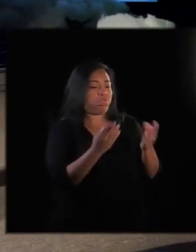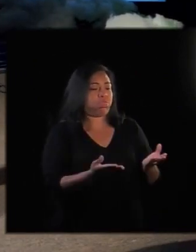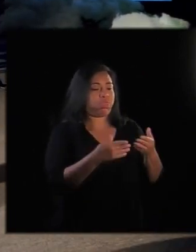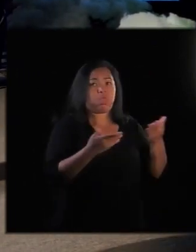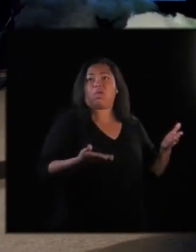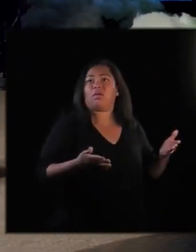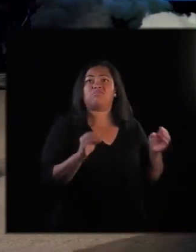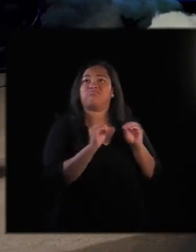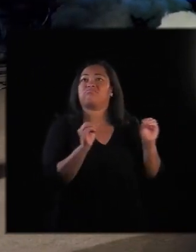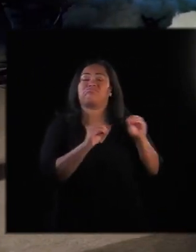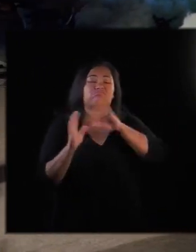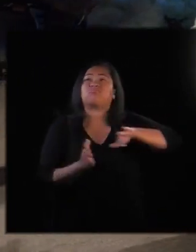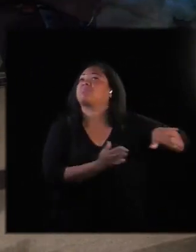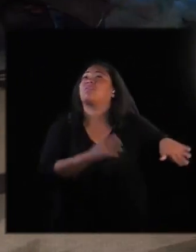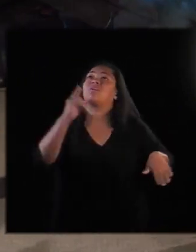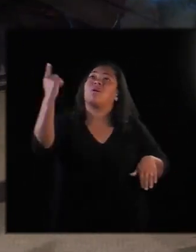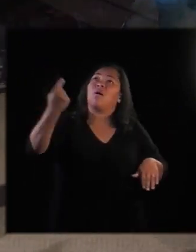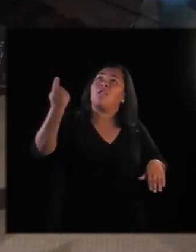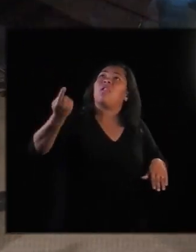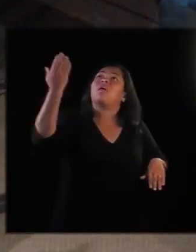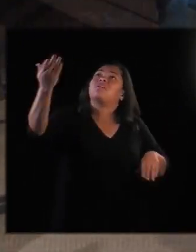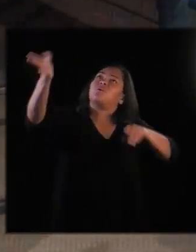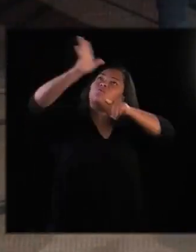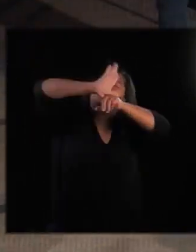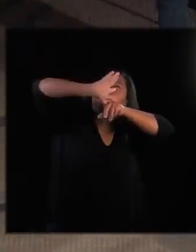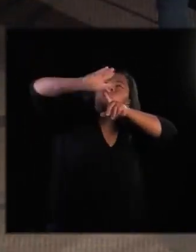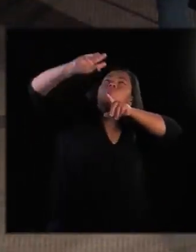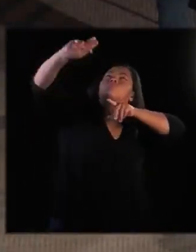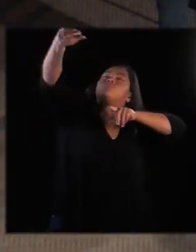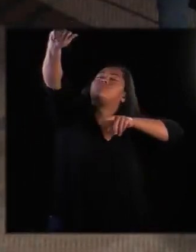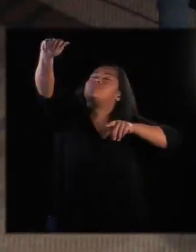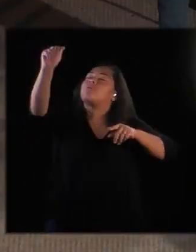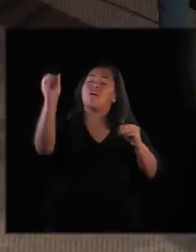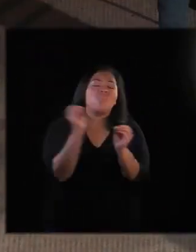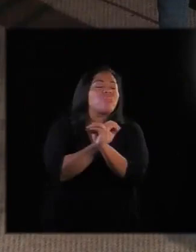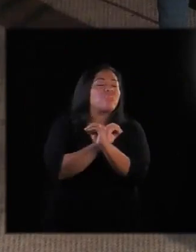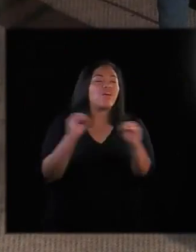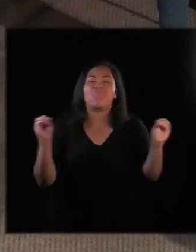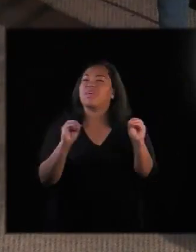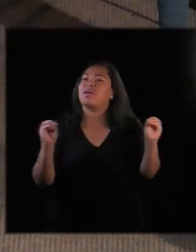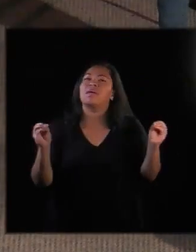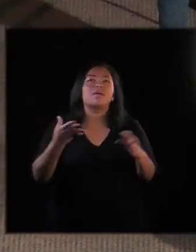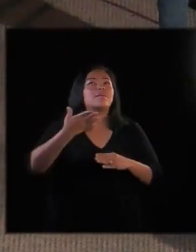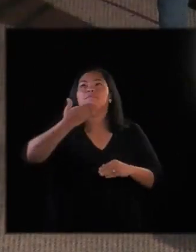better than you. Oh, there's nothing